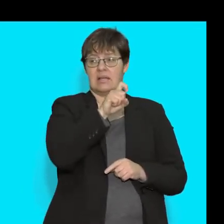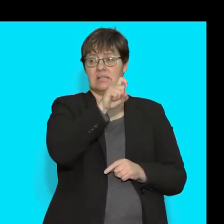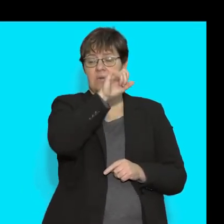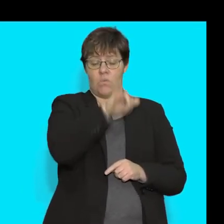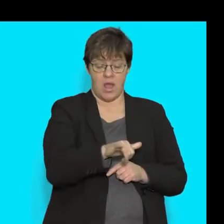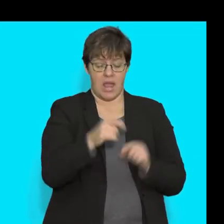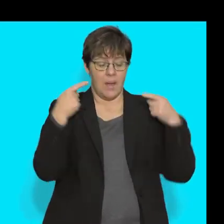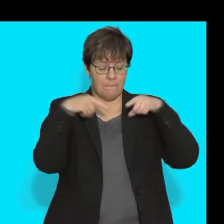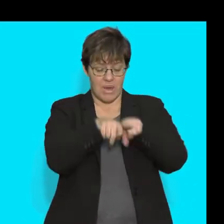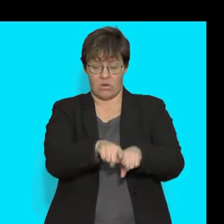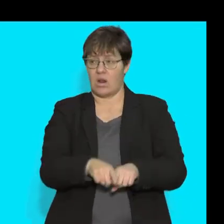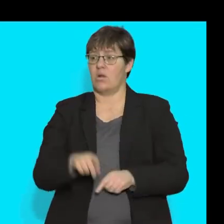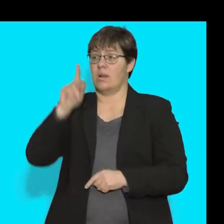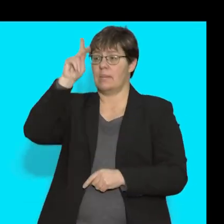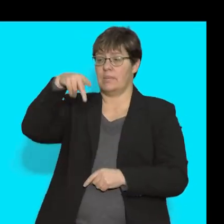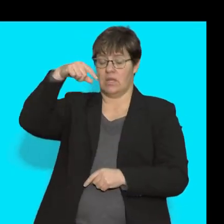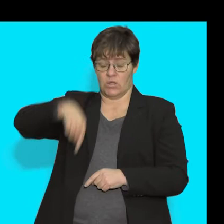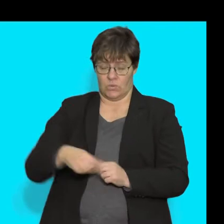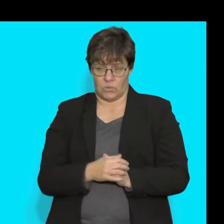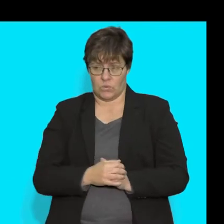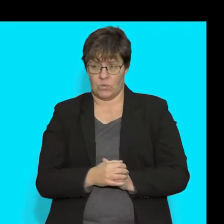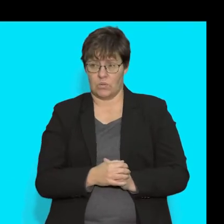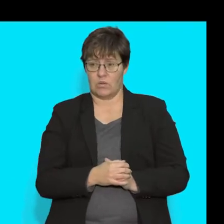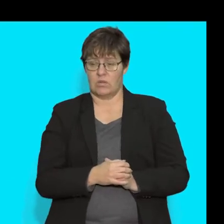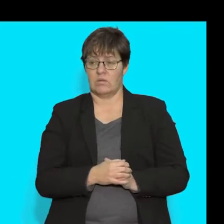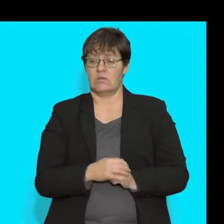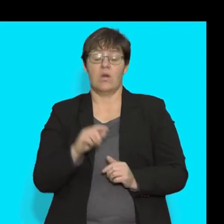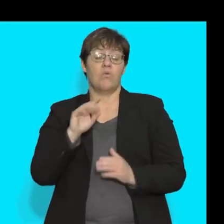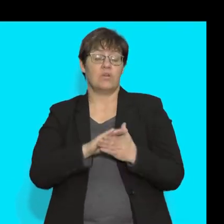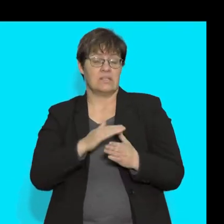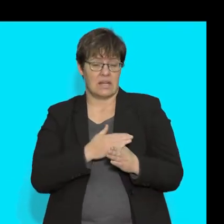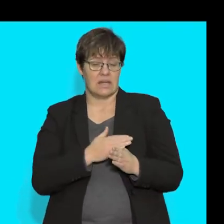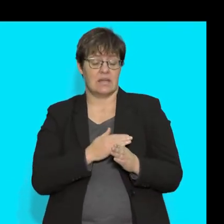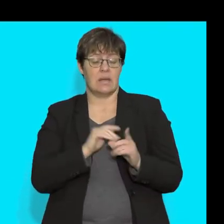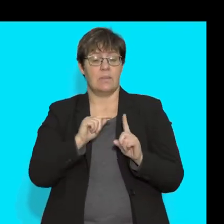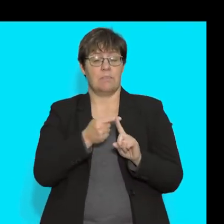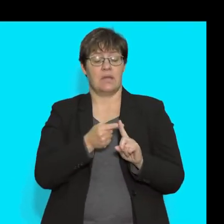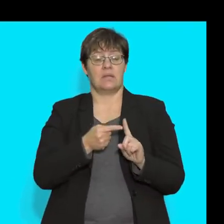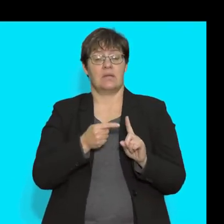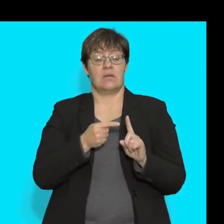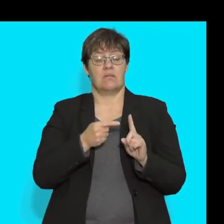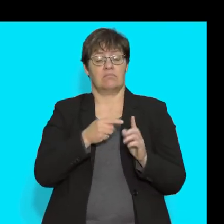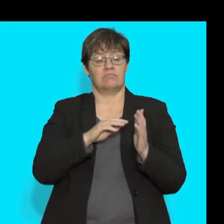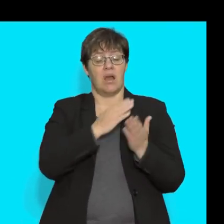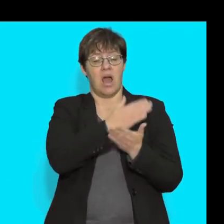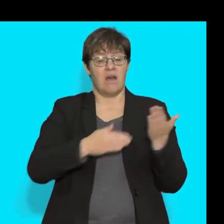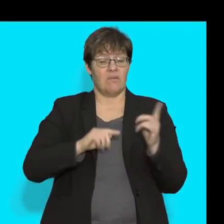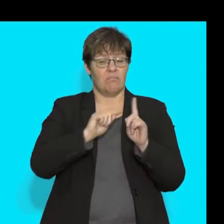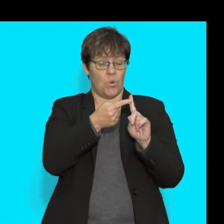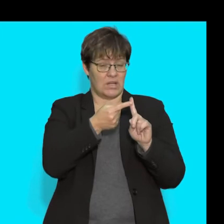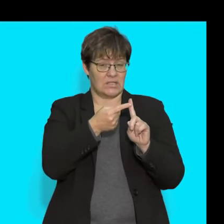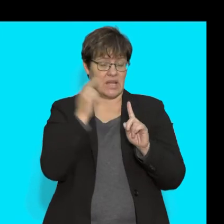result, you will say XY is parallel to PQ, and the reason will be